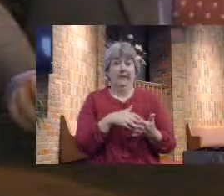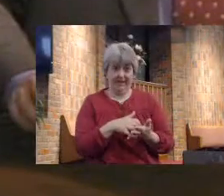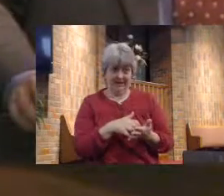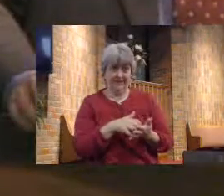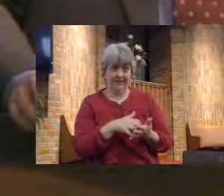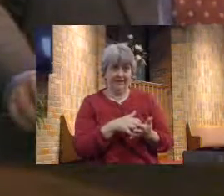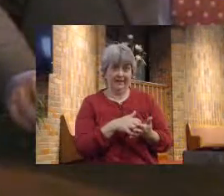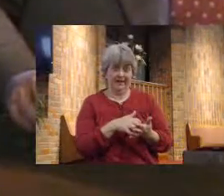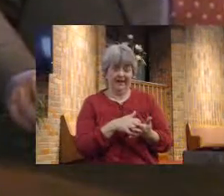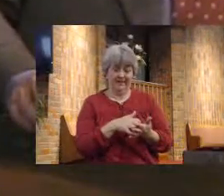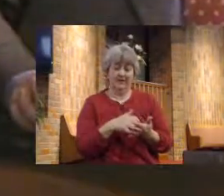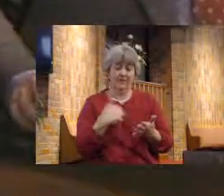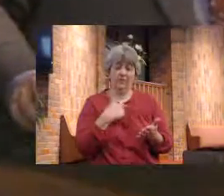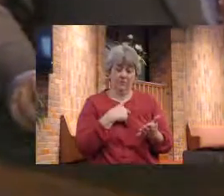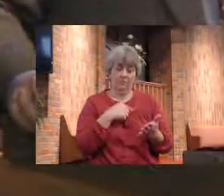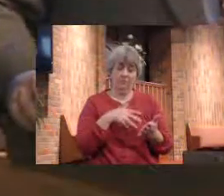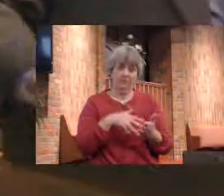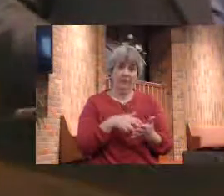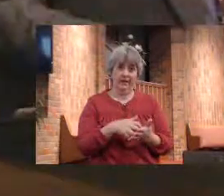Weakness is there.